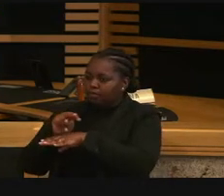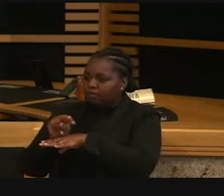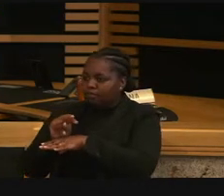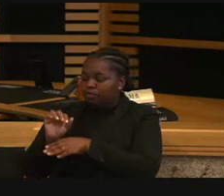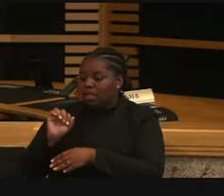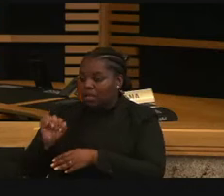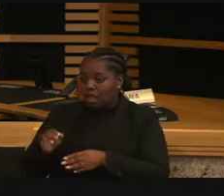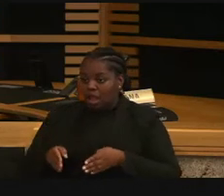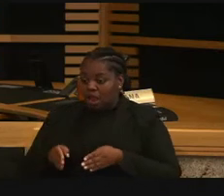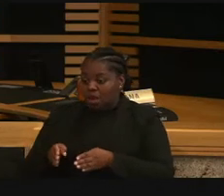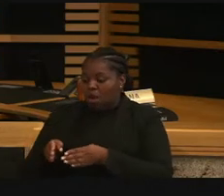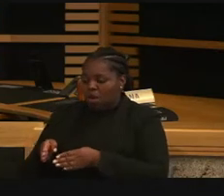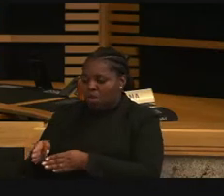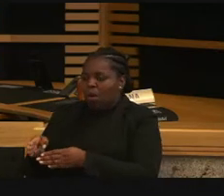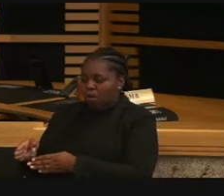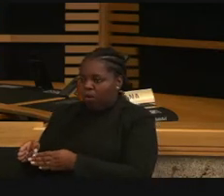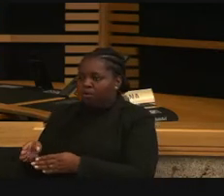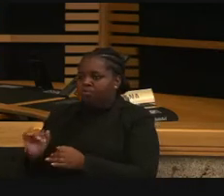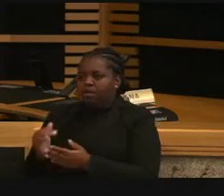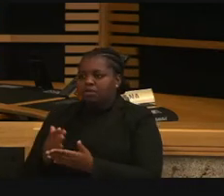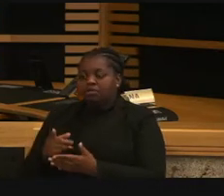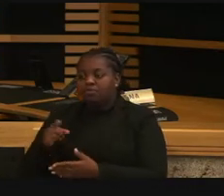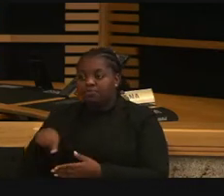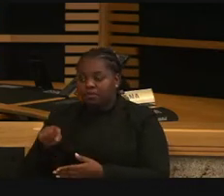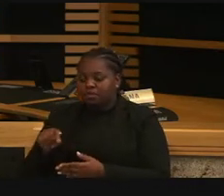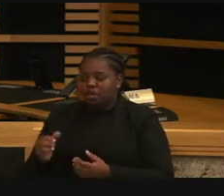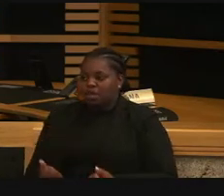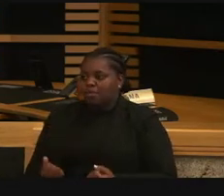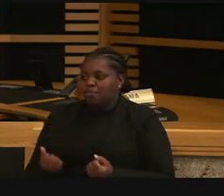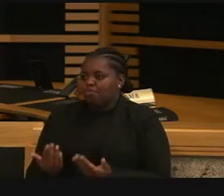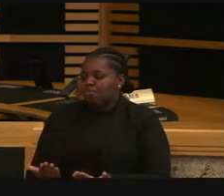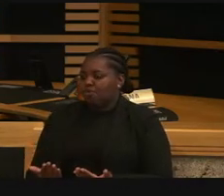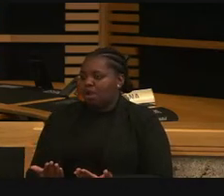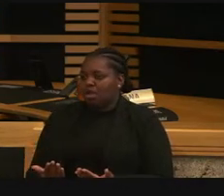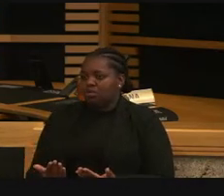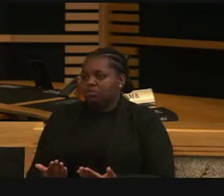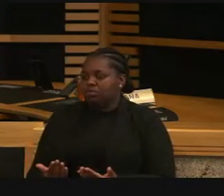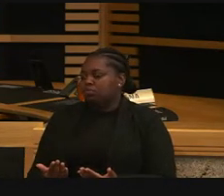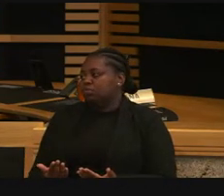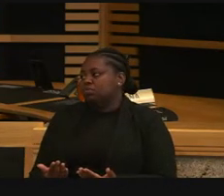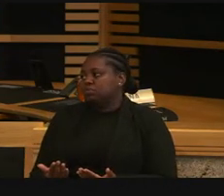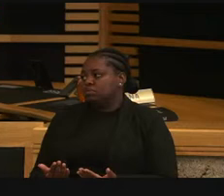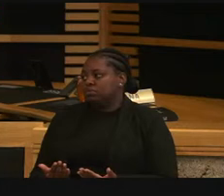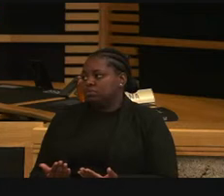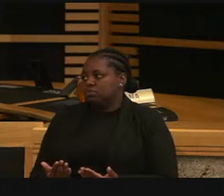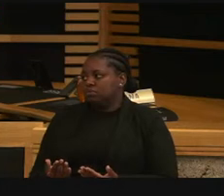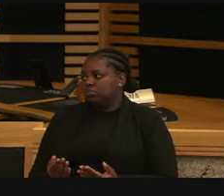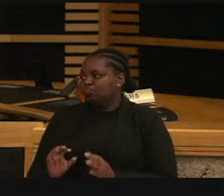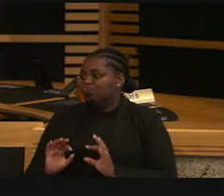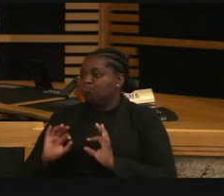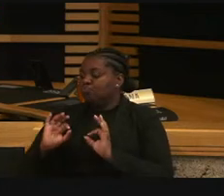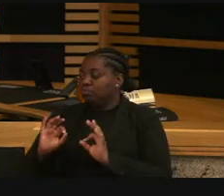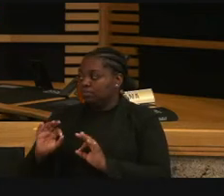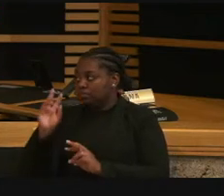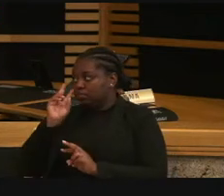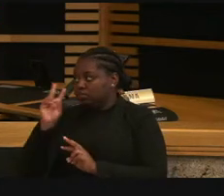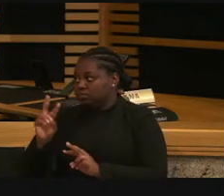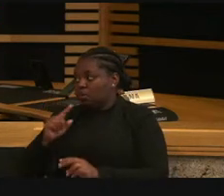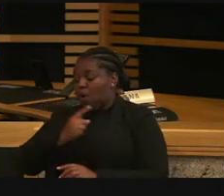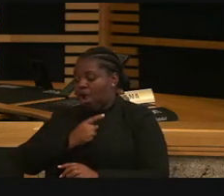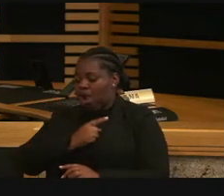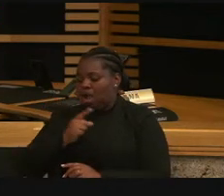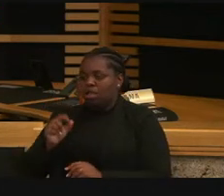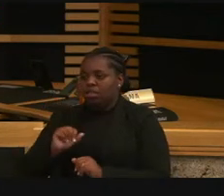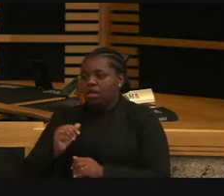road rangers and consider providing them with branded reflections in order to ensure